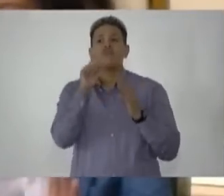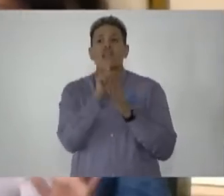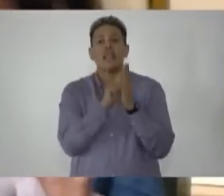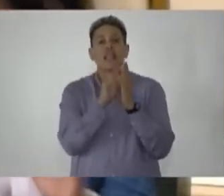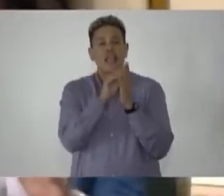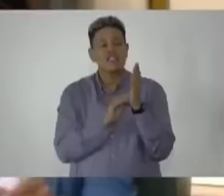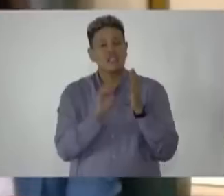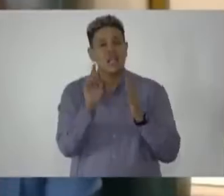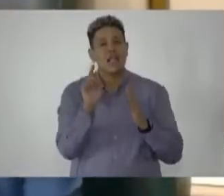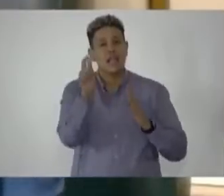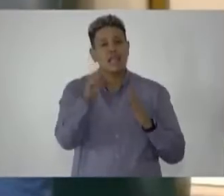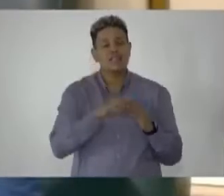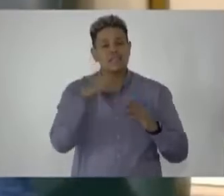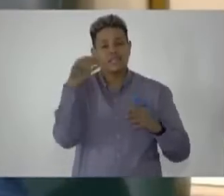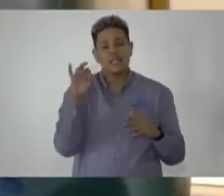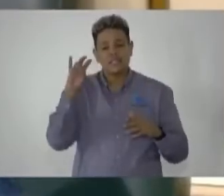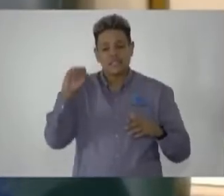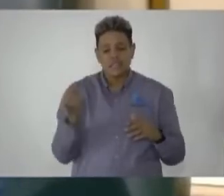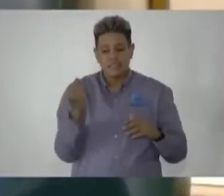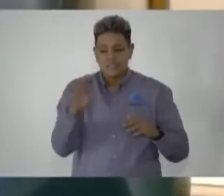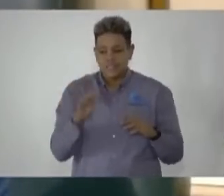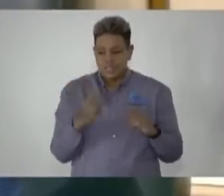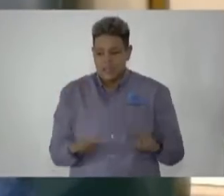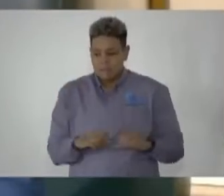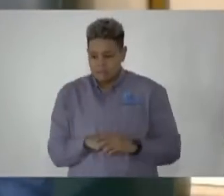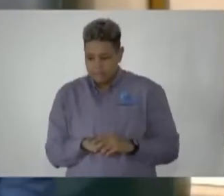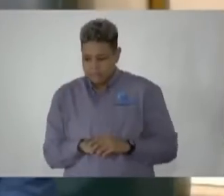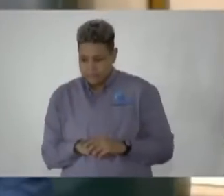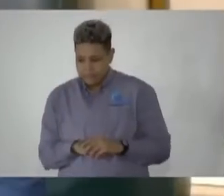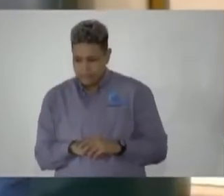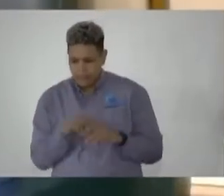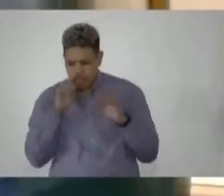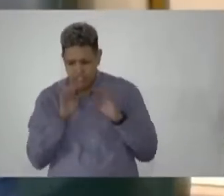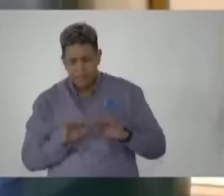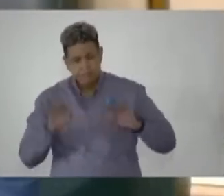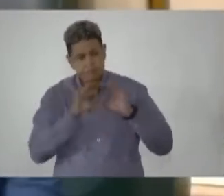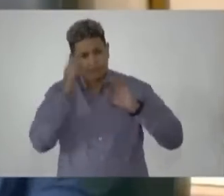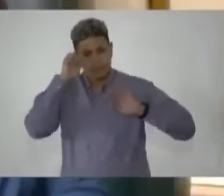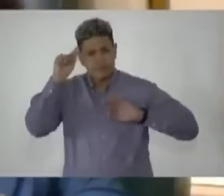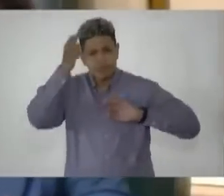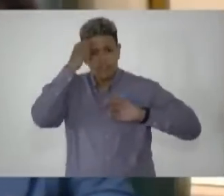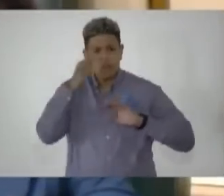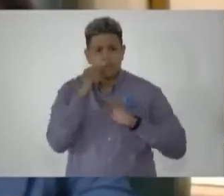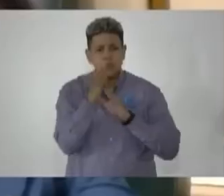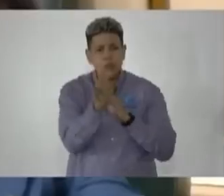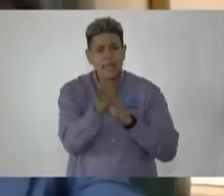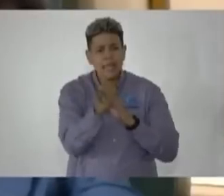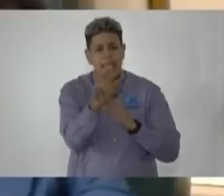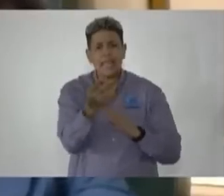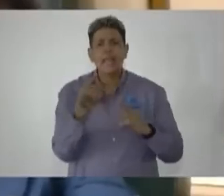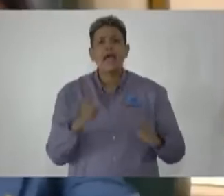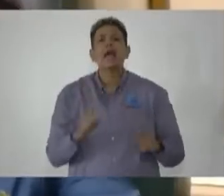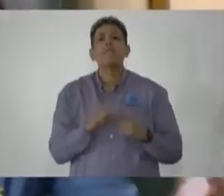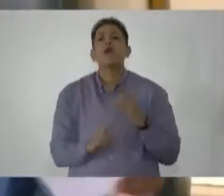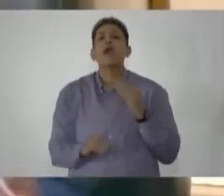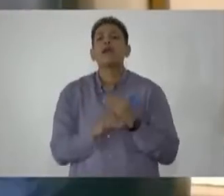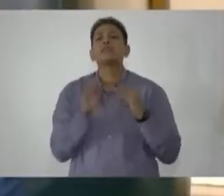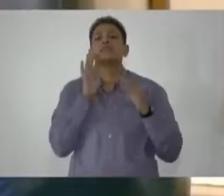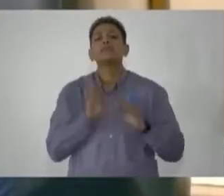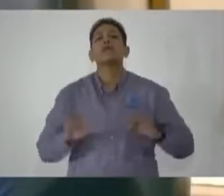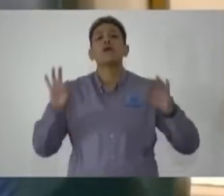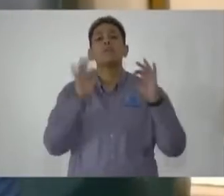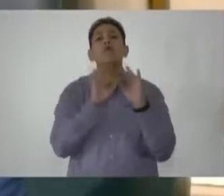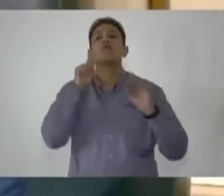legislated later in the 1970s. So it's important for governments to lead, and it's important